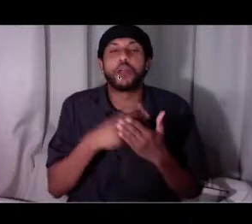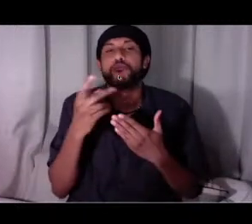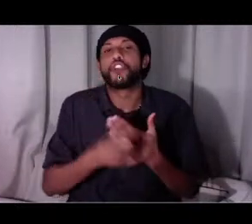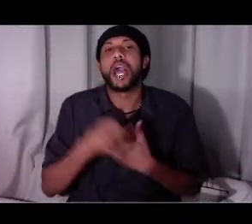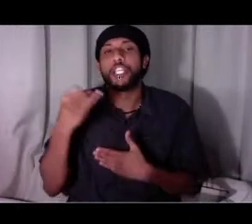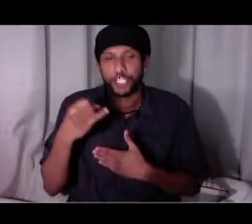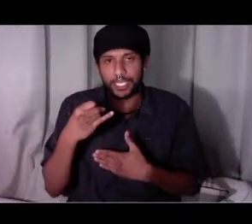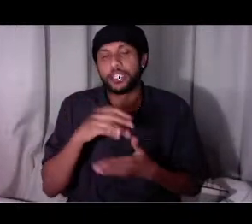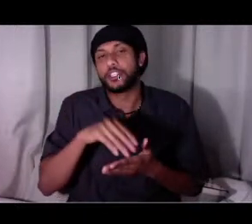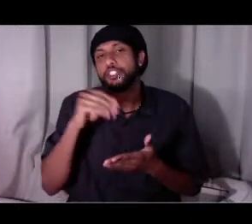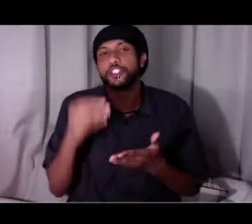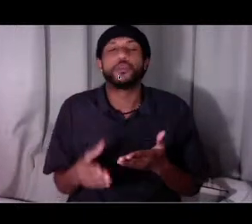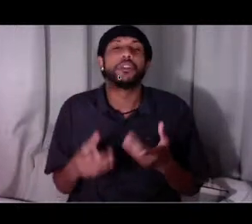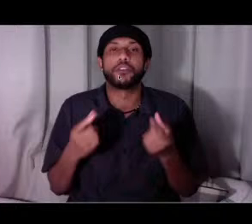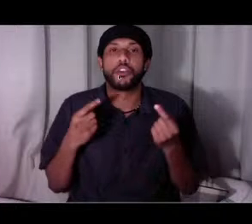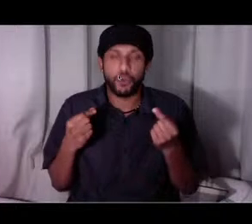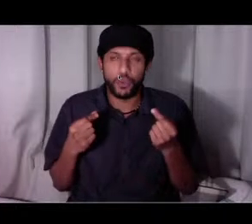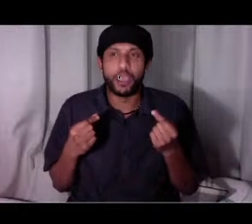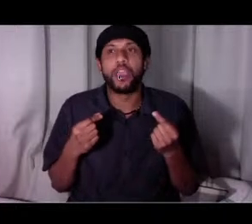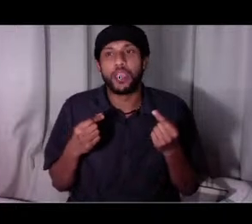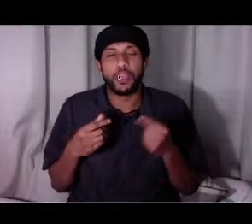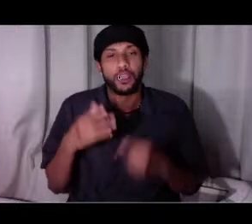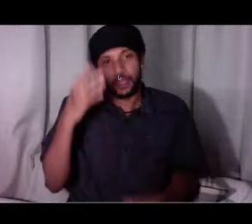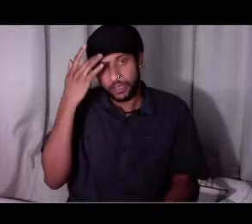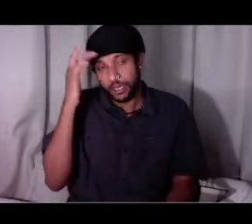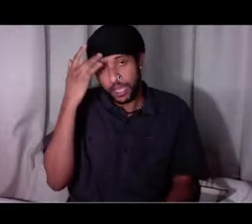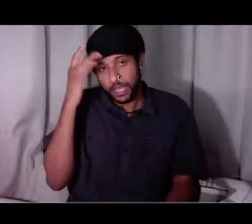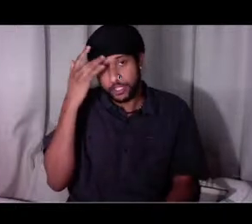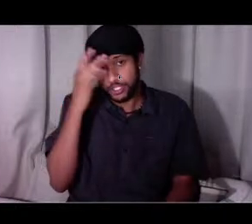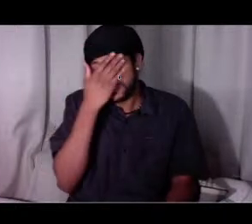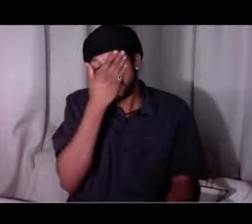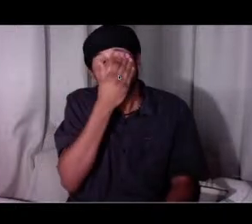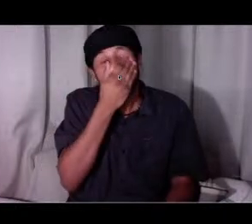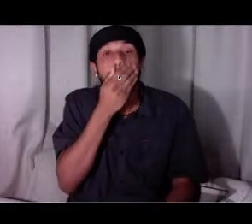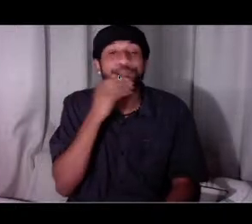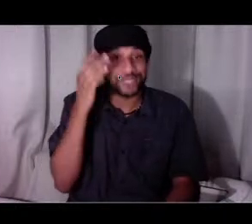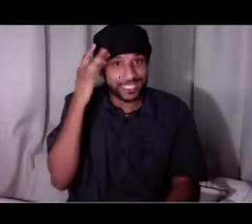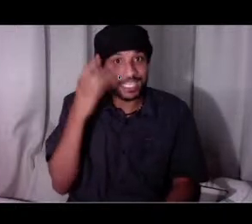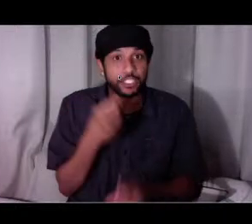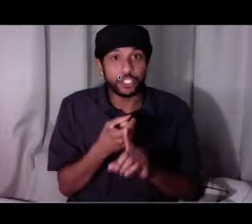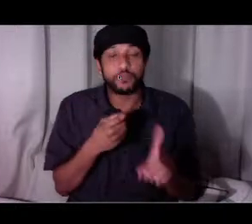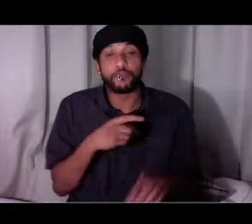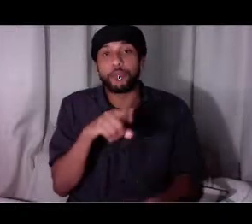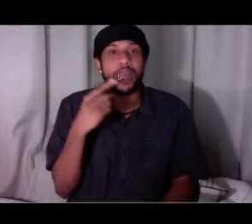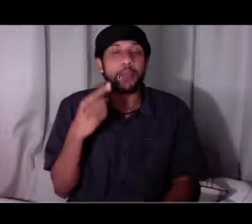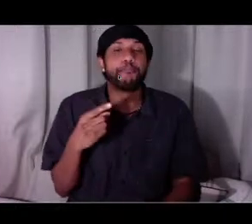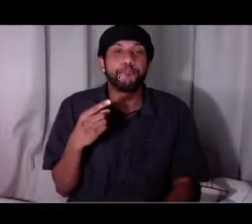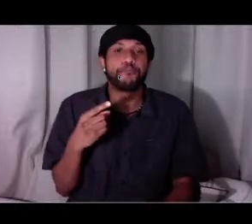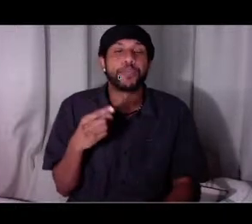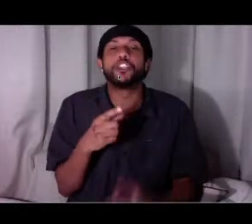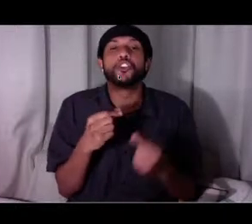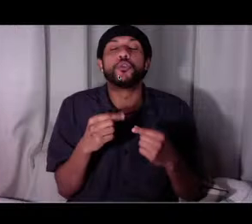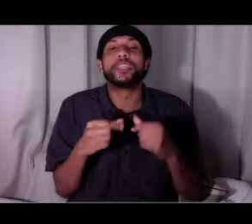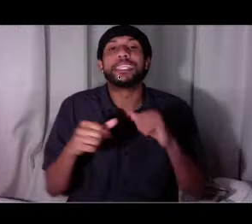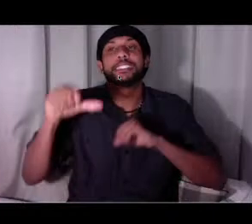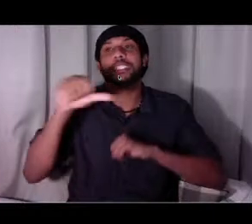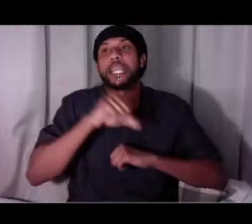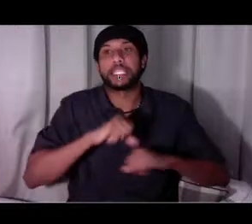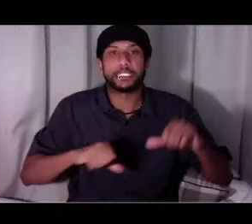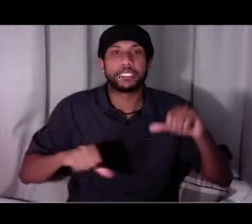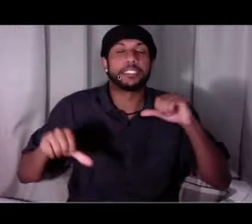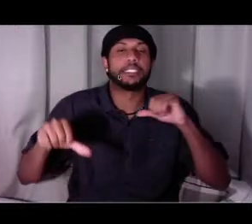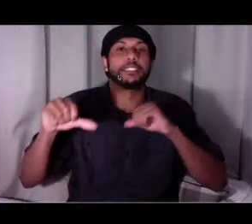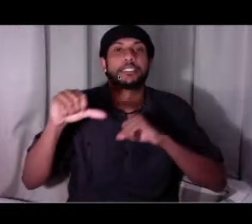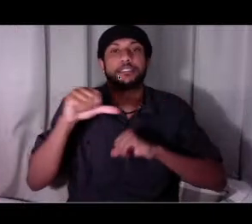our students are doing the intelligent that come the the intelligence that comes out of their brain to do these science uh